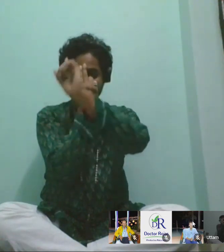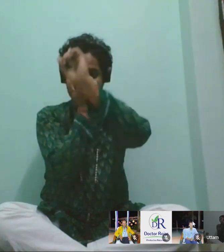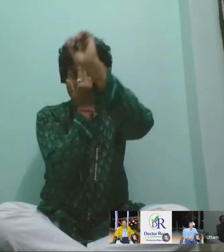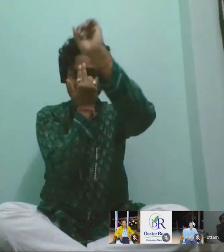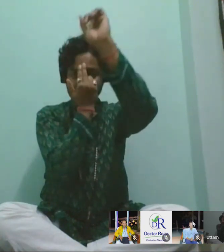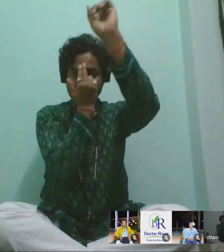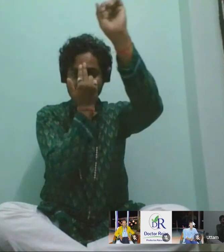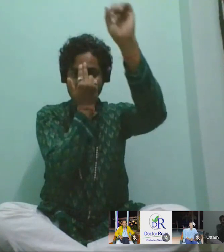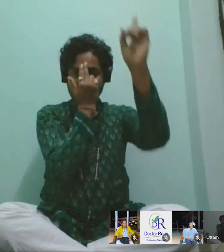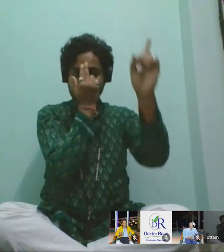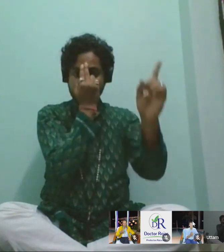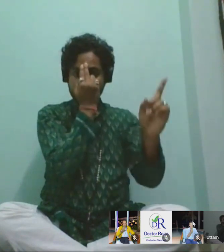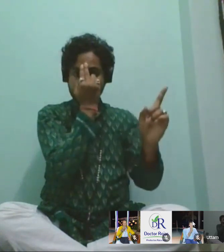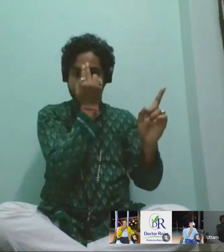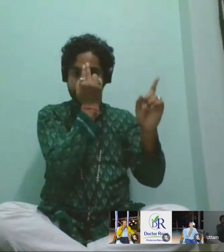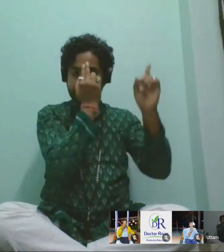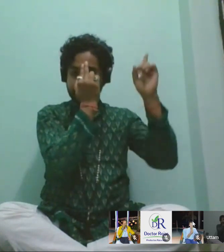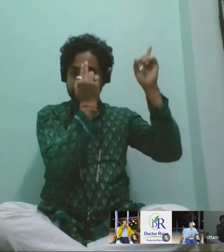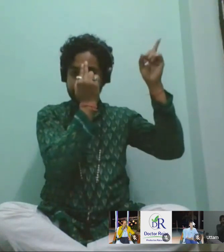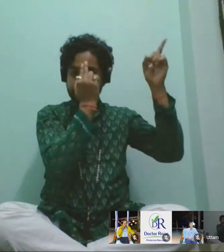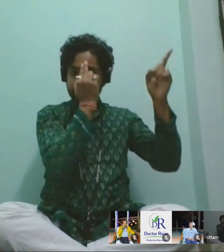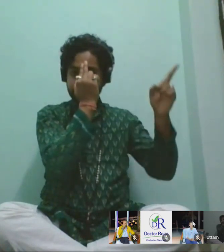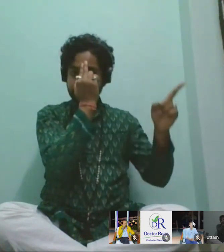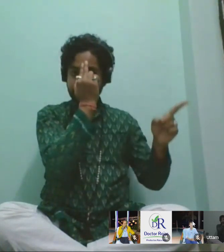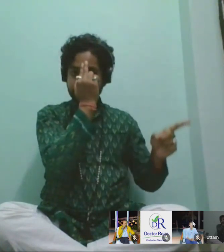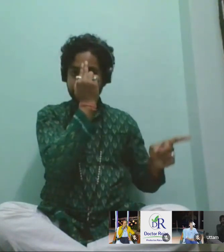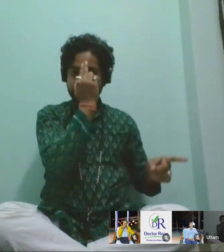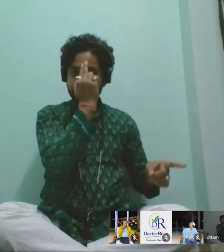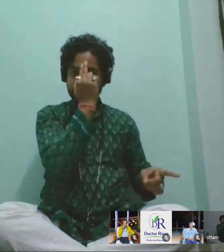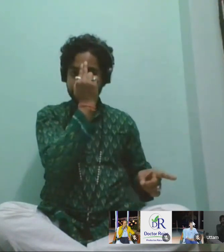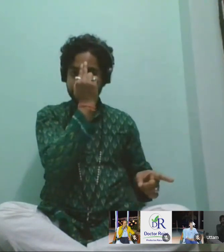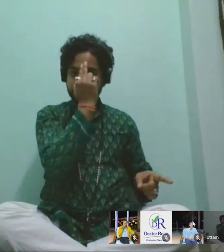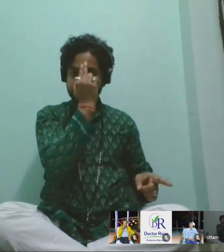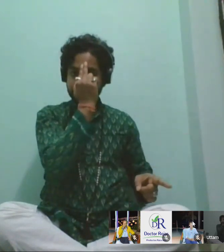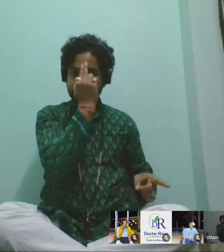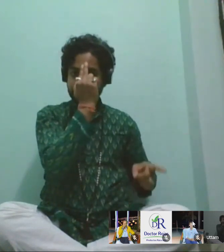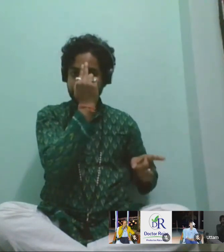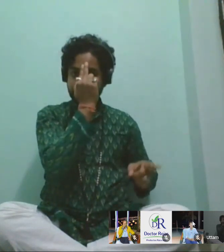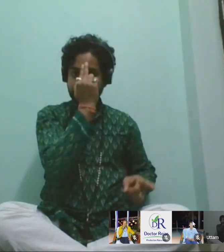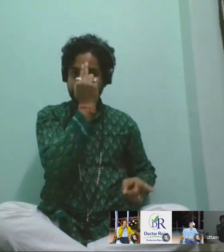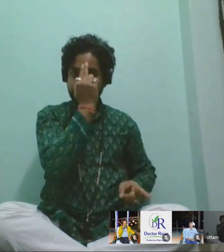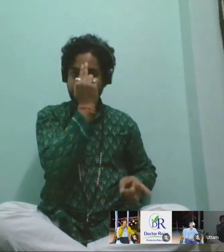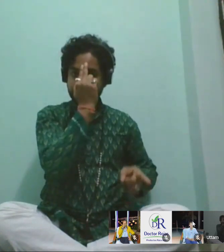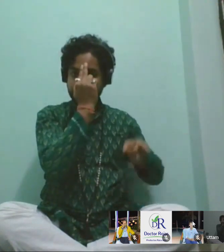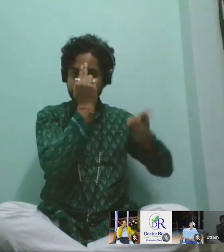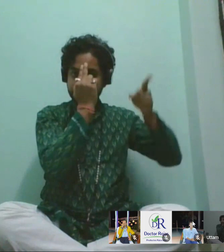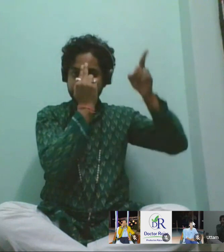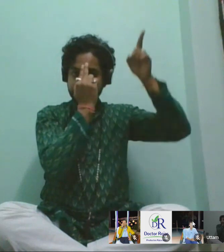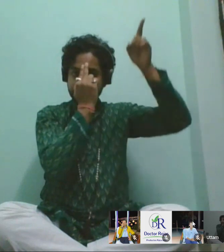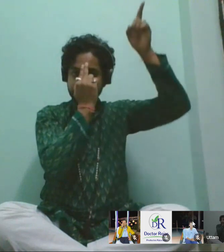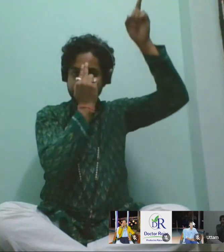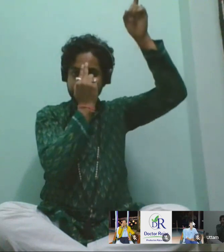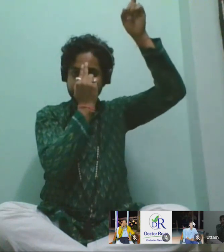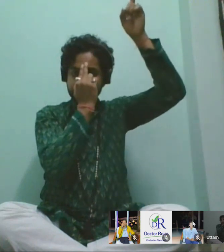right. Then close the right, exhale from the left. Then inhale left.